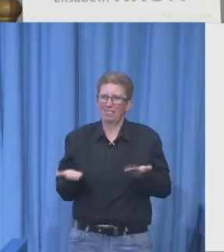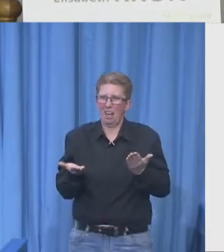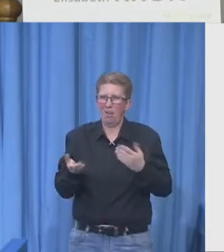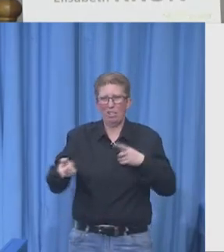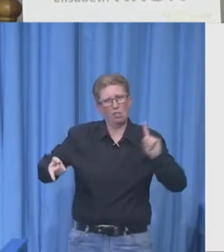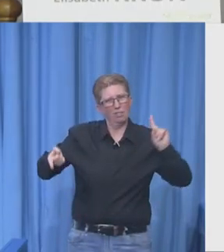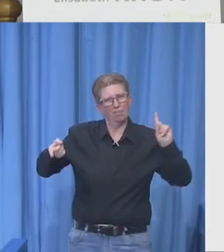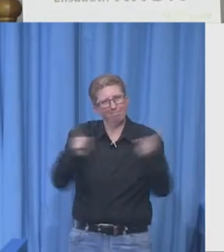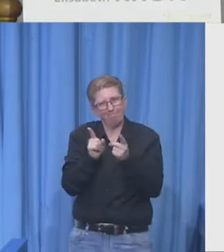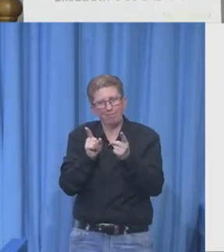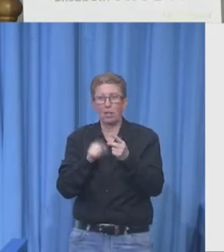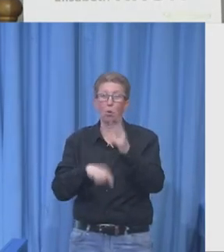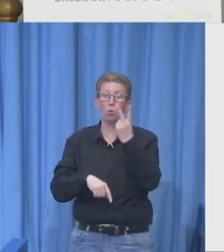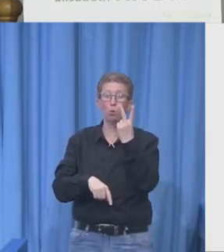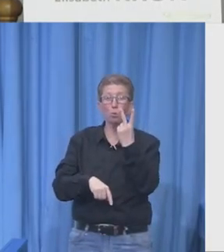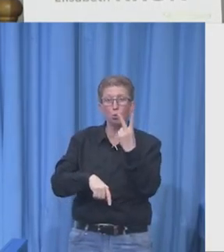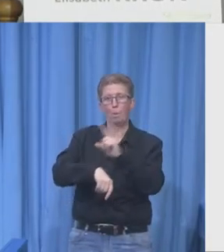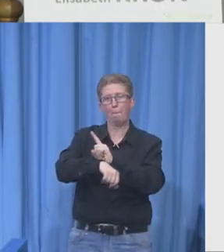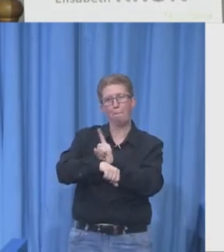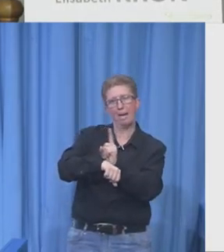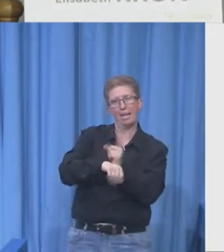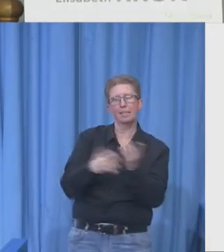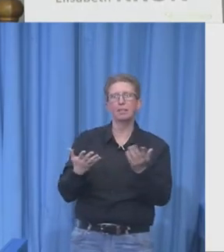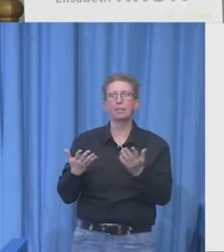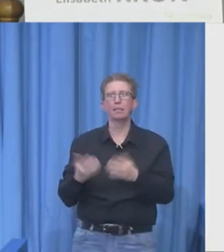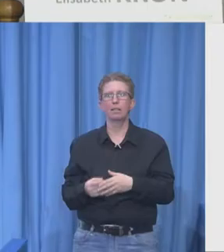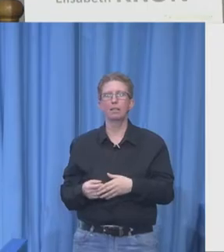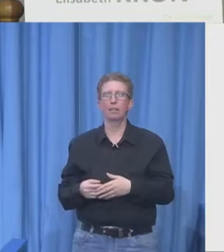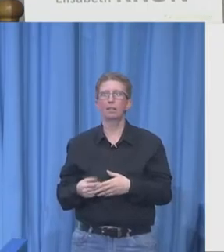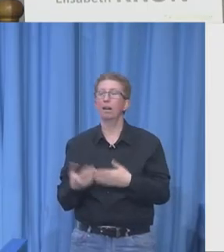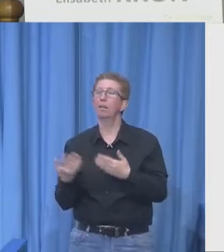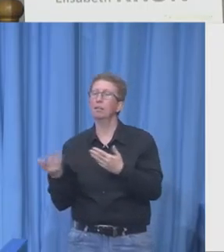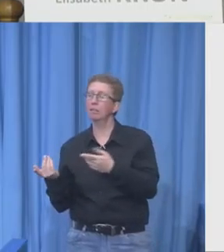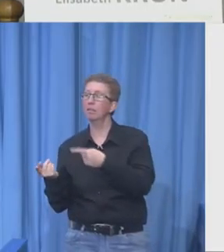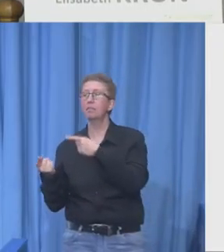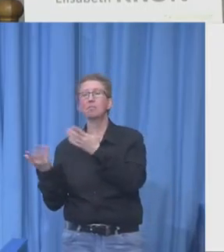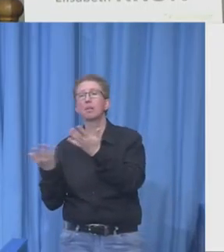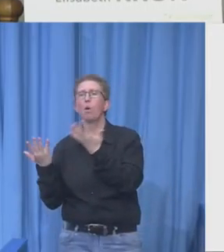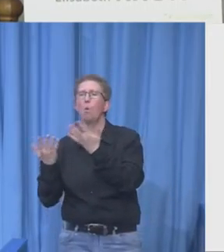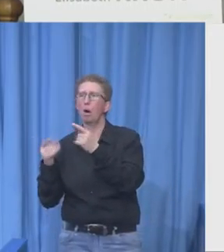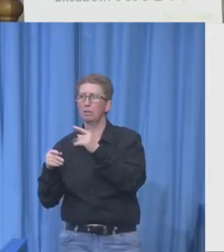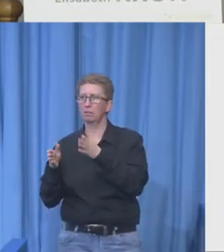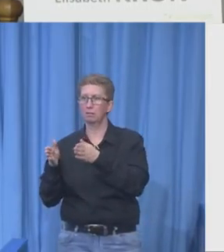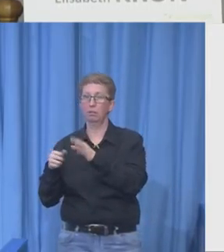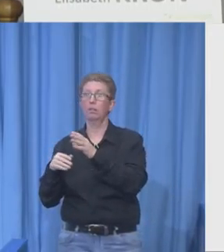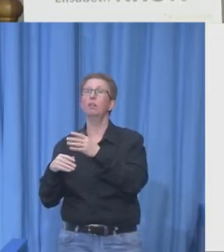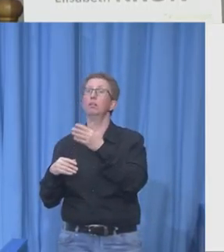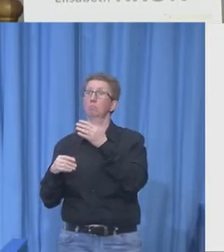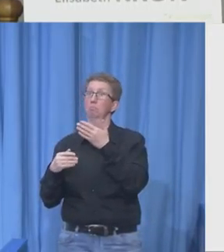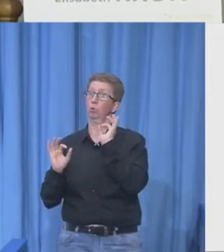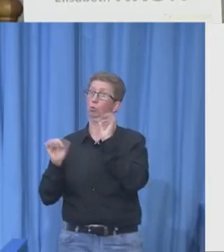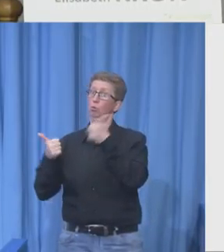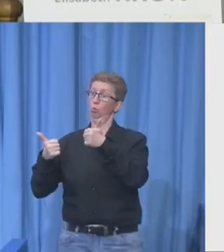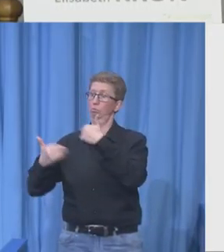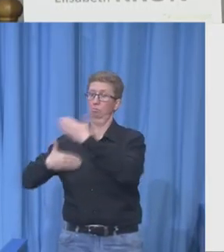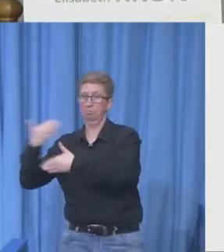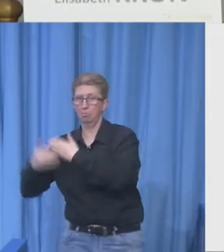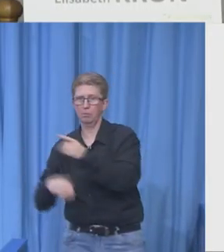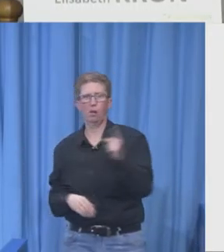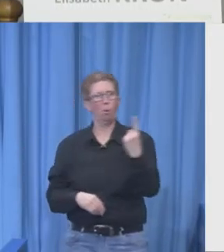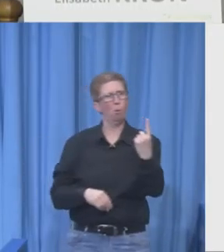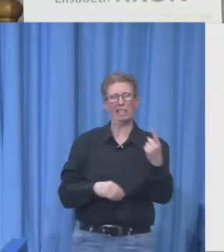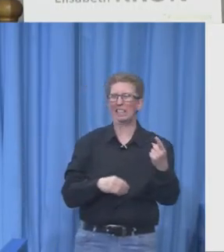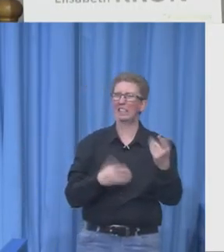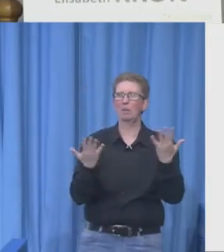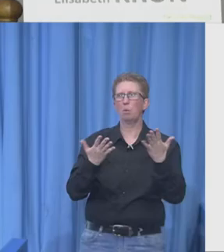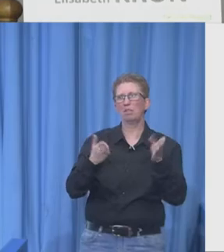Amade, what works good. We have here a colleague with autism. He was one of the first we employed by leasing, and now he